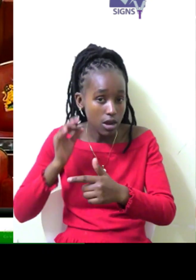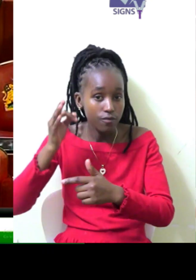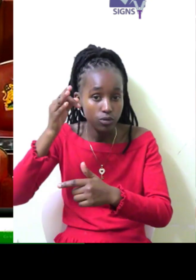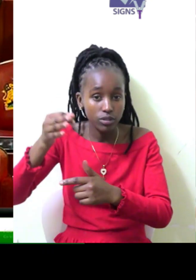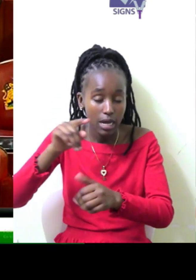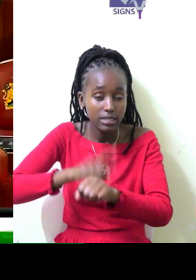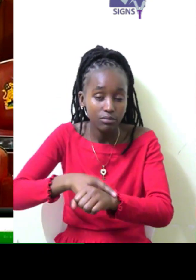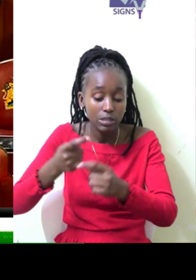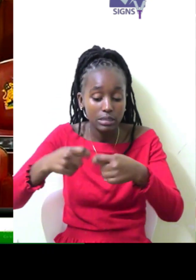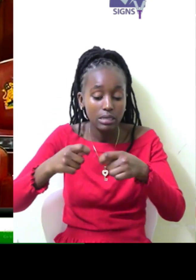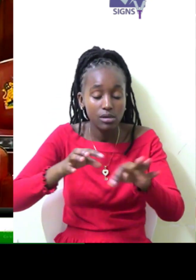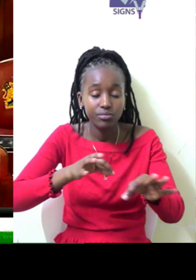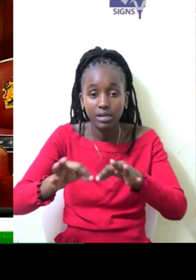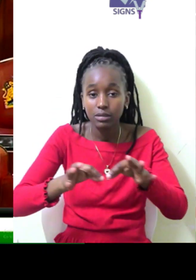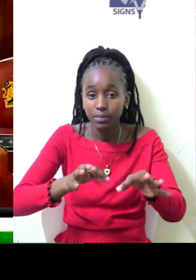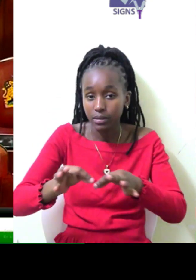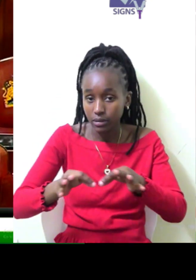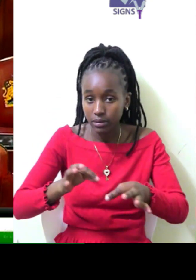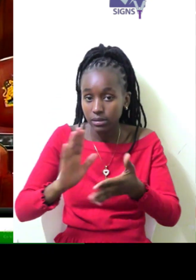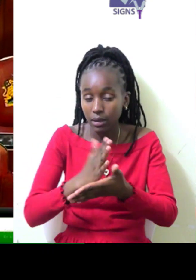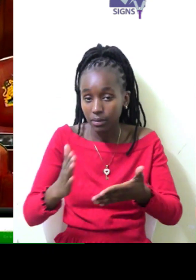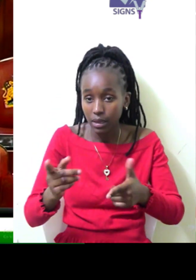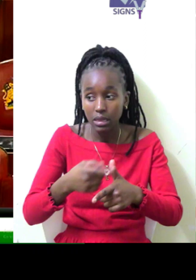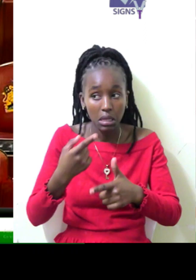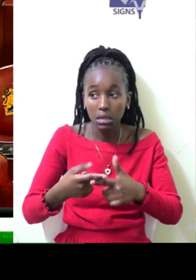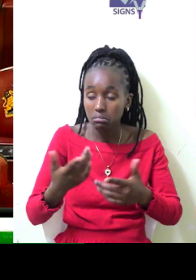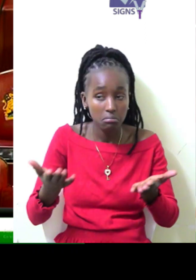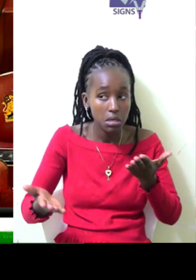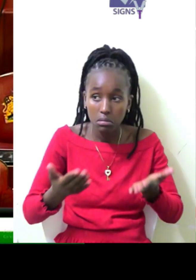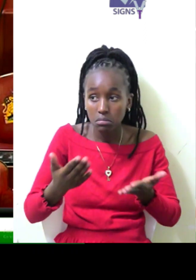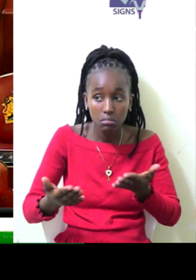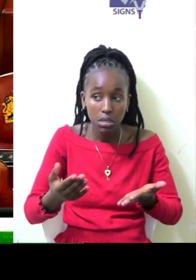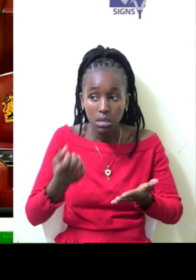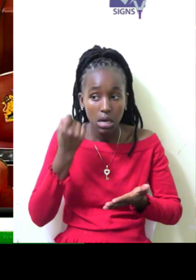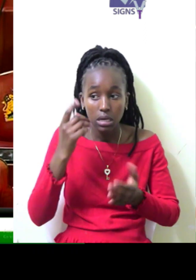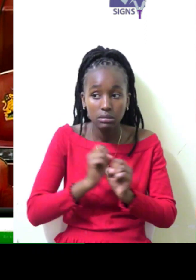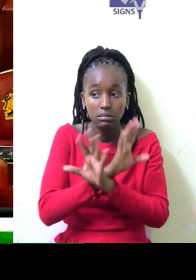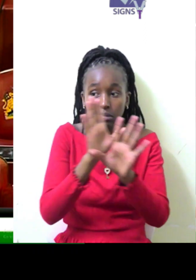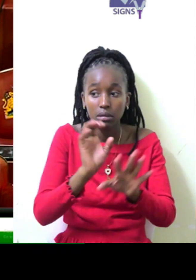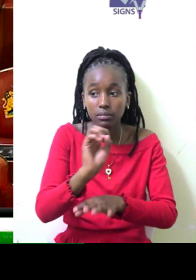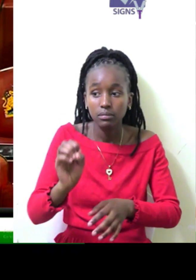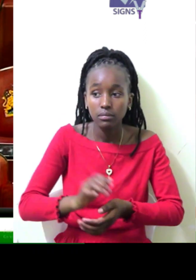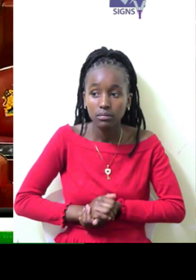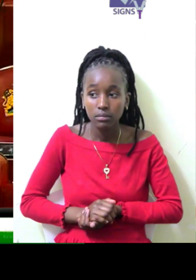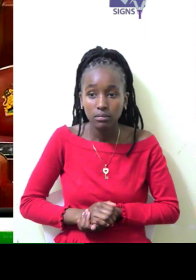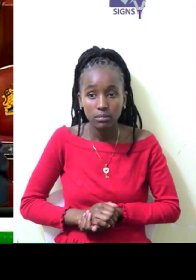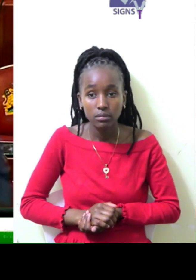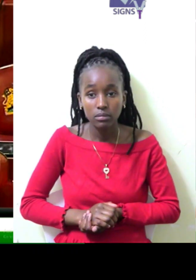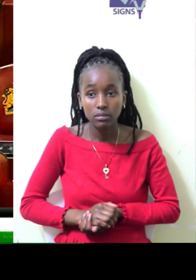definition of person, you will be obligated to take over the tax obligations of your